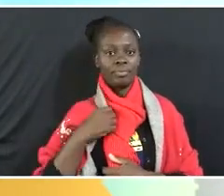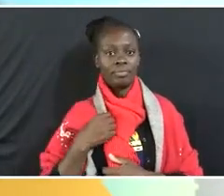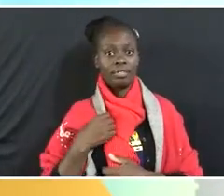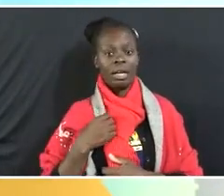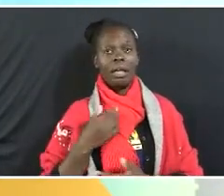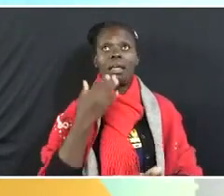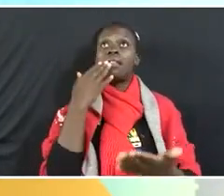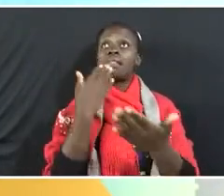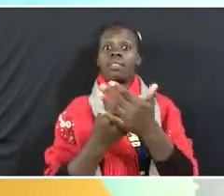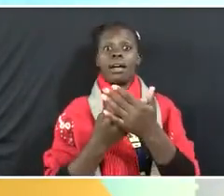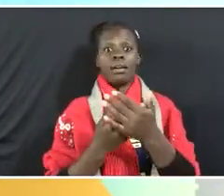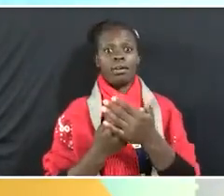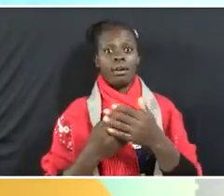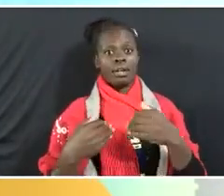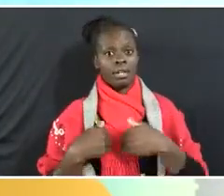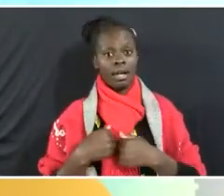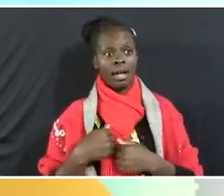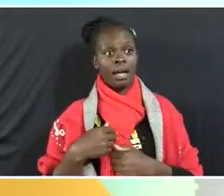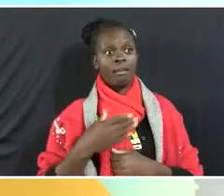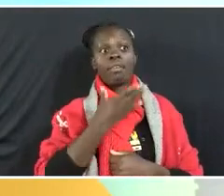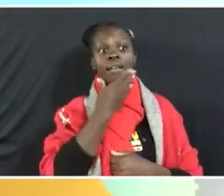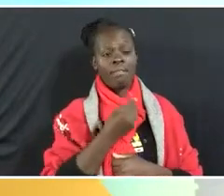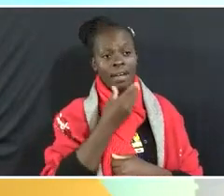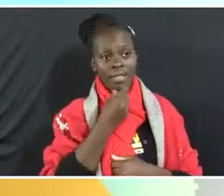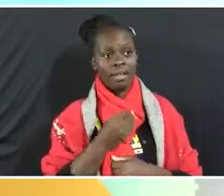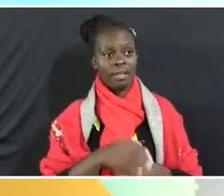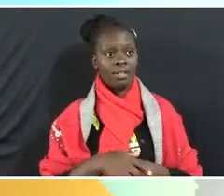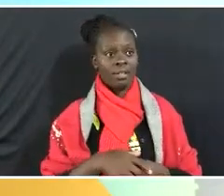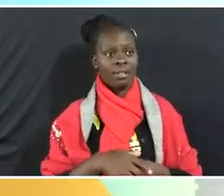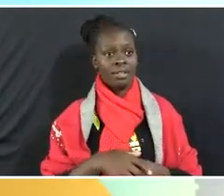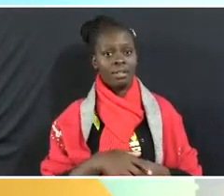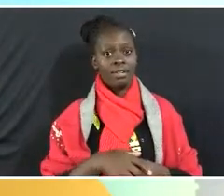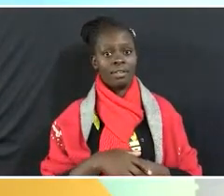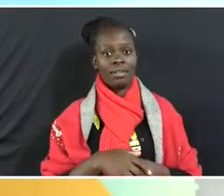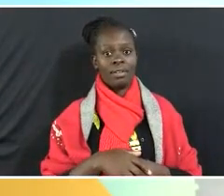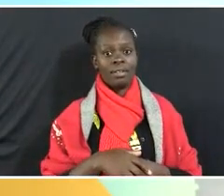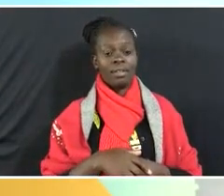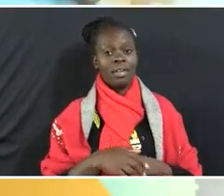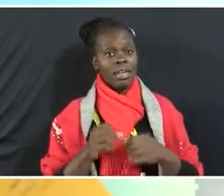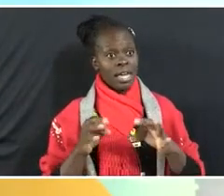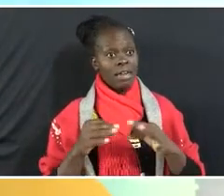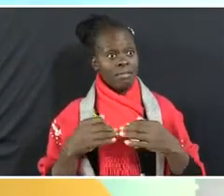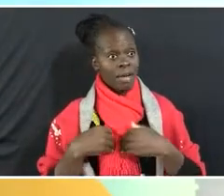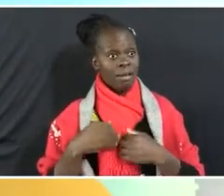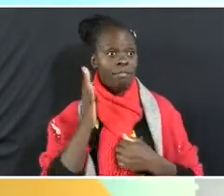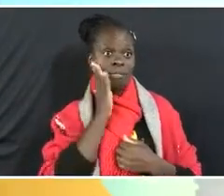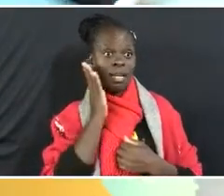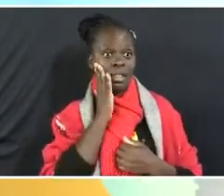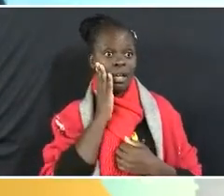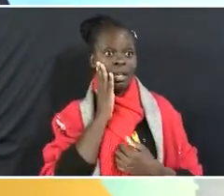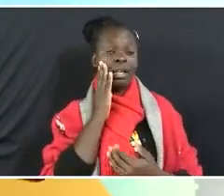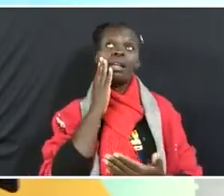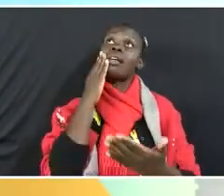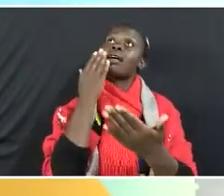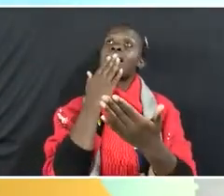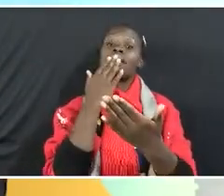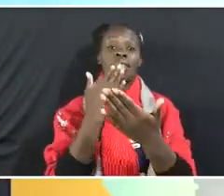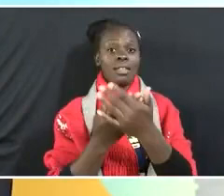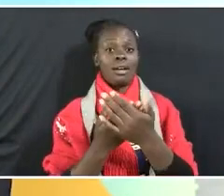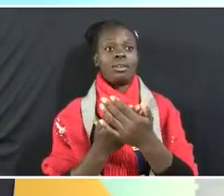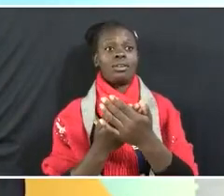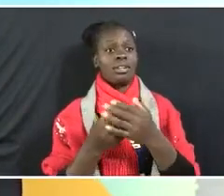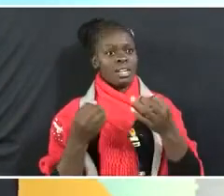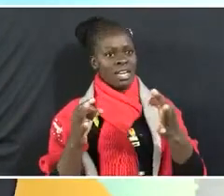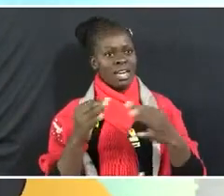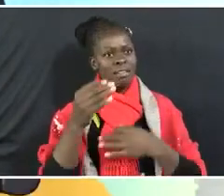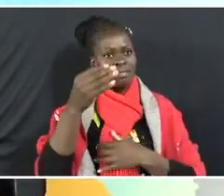fathers. There are people listening here who don't have mothers. If you have a mother, thank God. Even if your mother is not understanding,